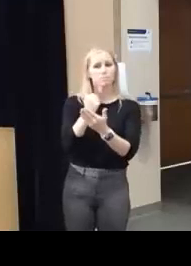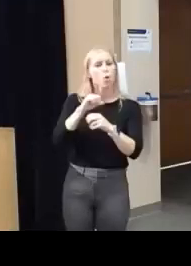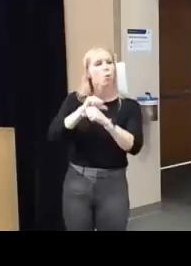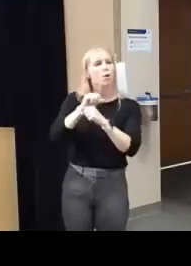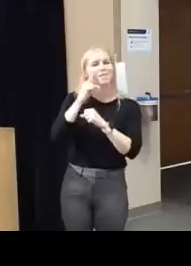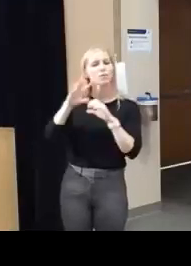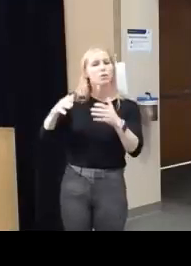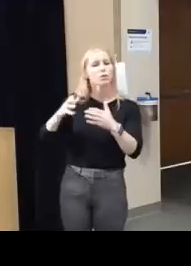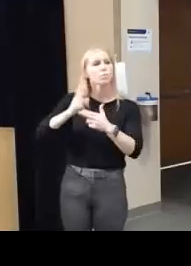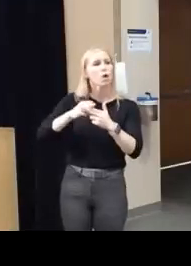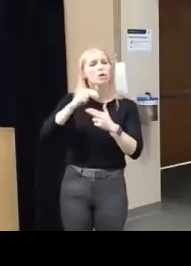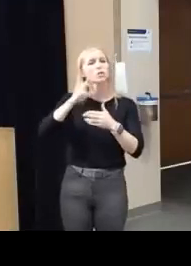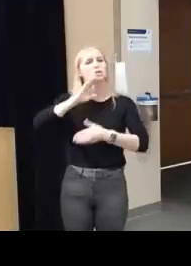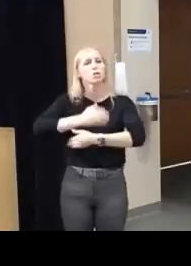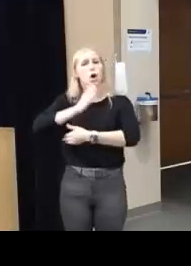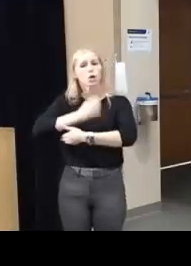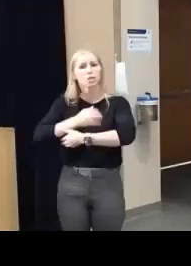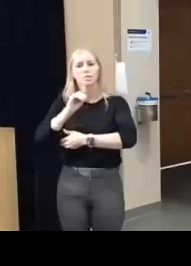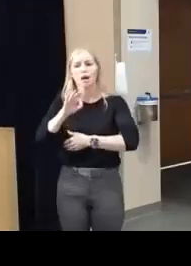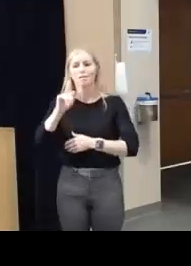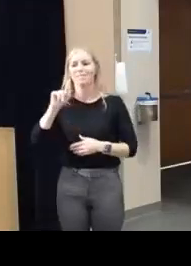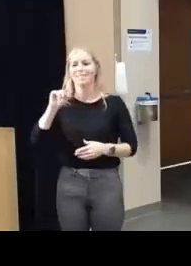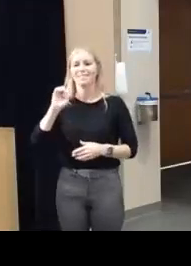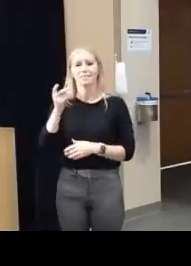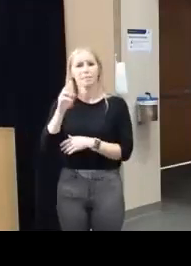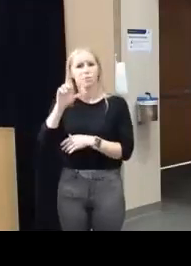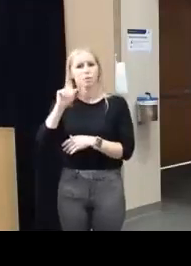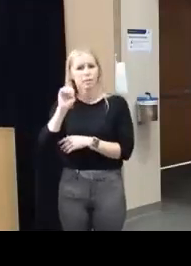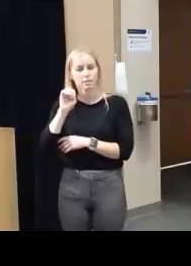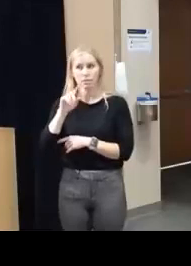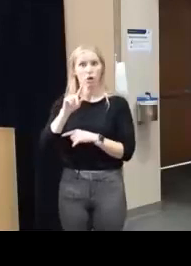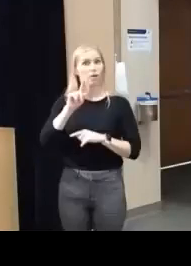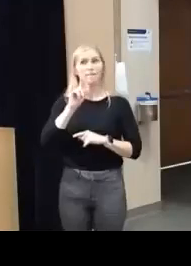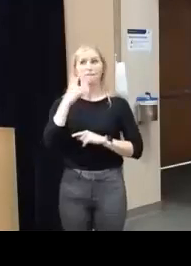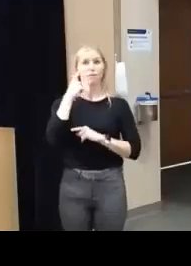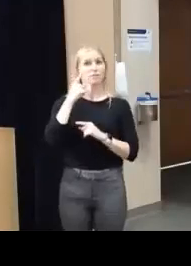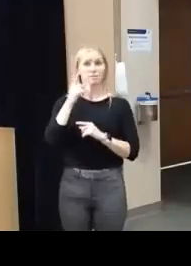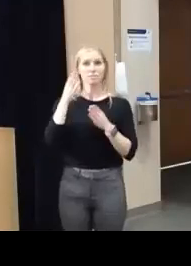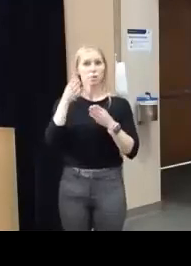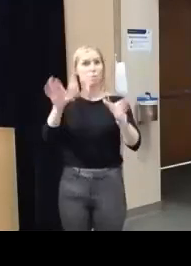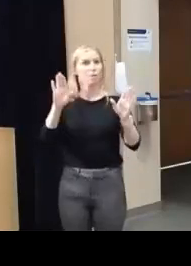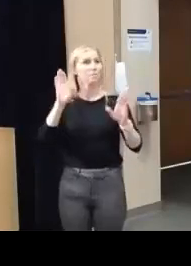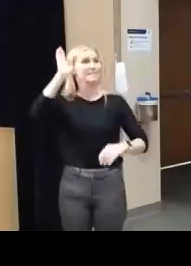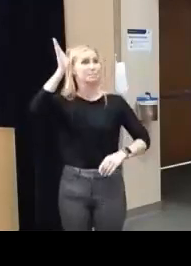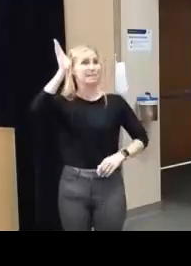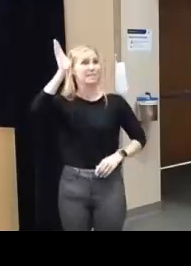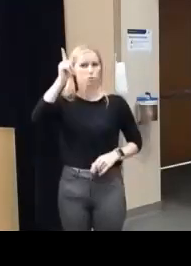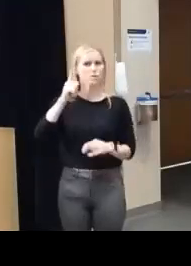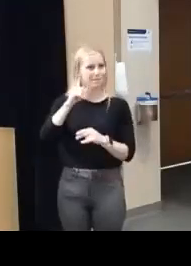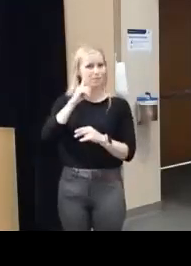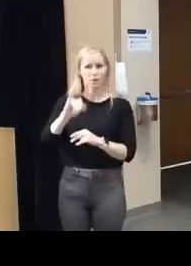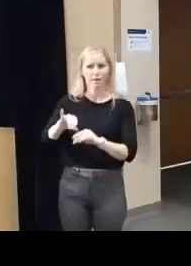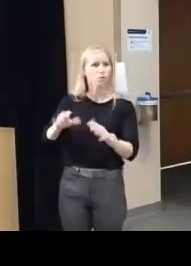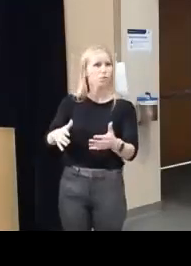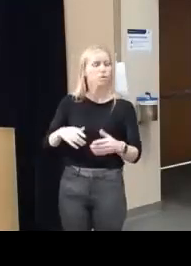she actually gave her first public speech for the Daughters of Temperance. She and Elizabeth Cady Stanton in